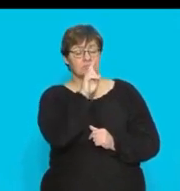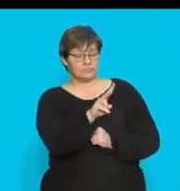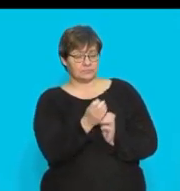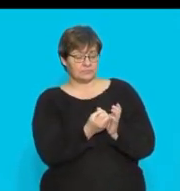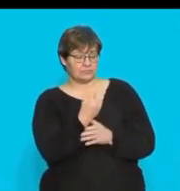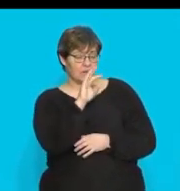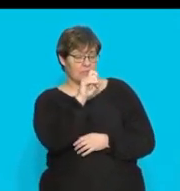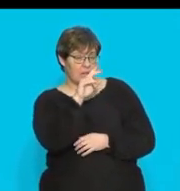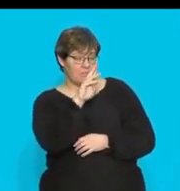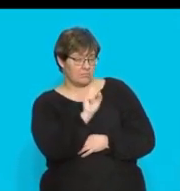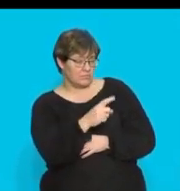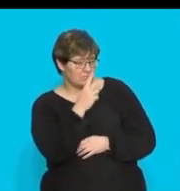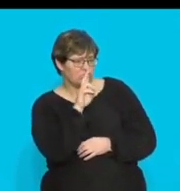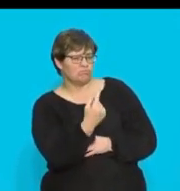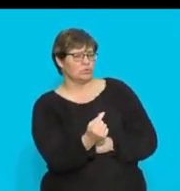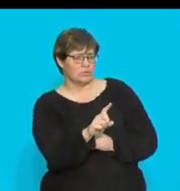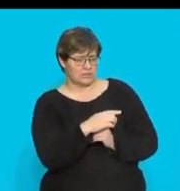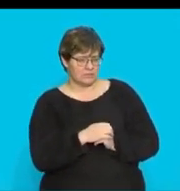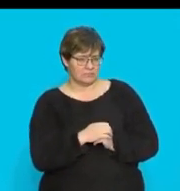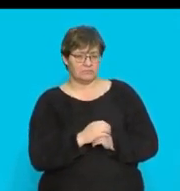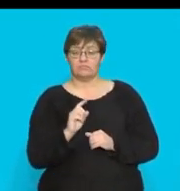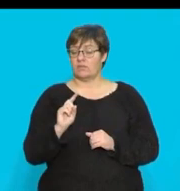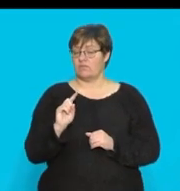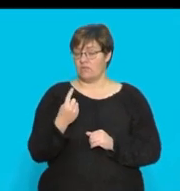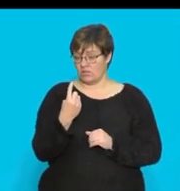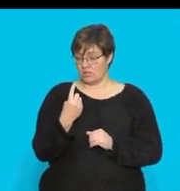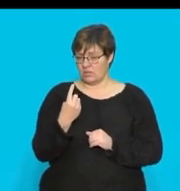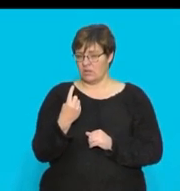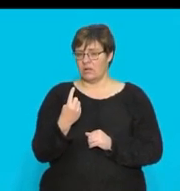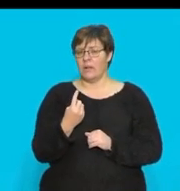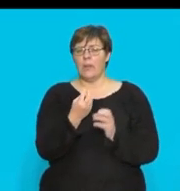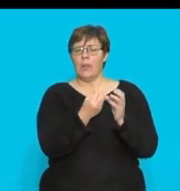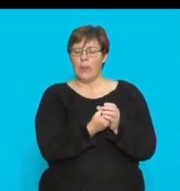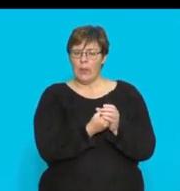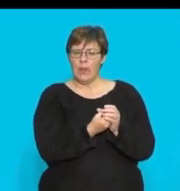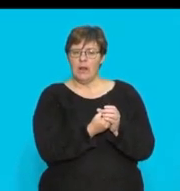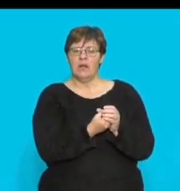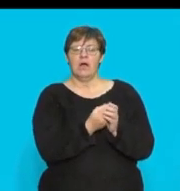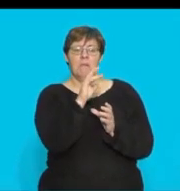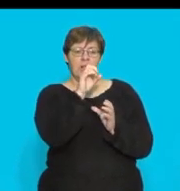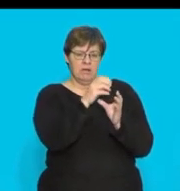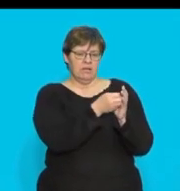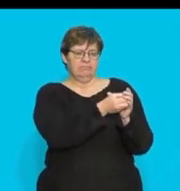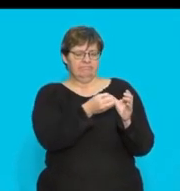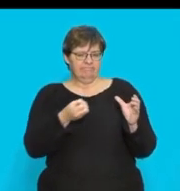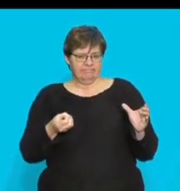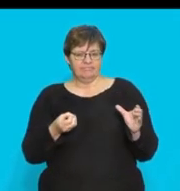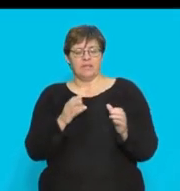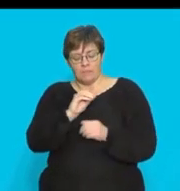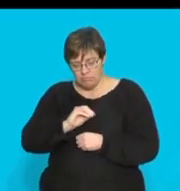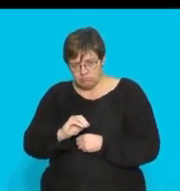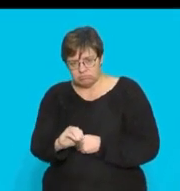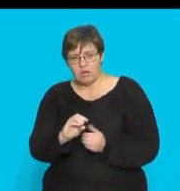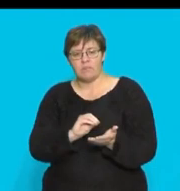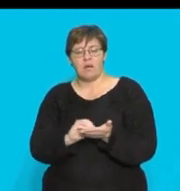at our bulbs, what did we do? Right, we first of all, the small bulbs were taken out, and then they